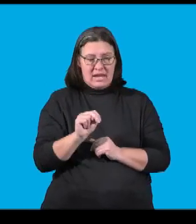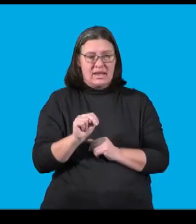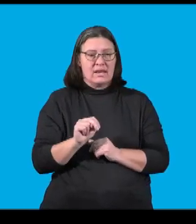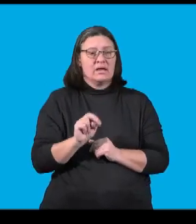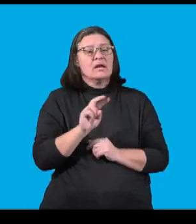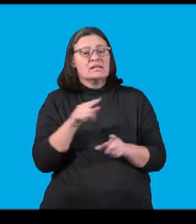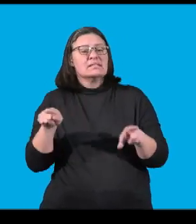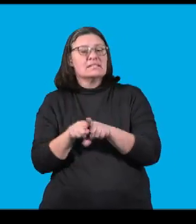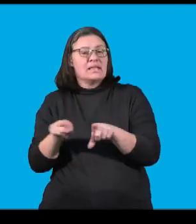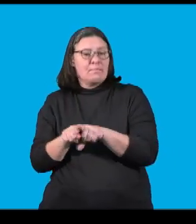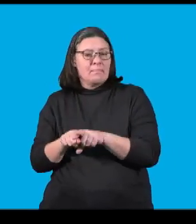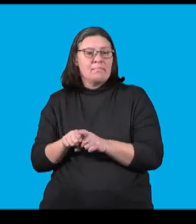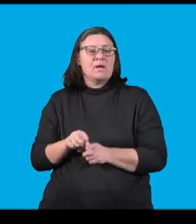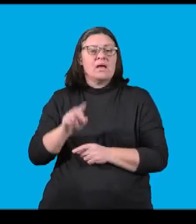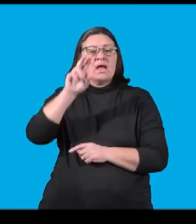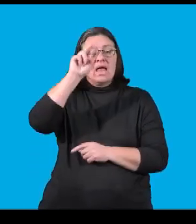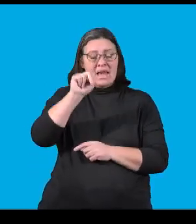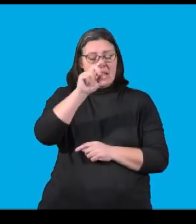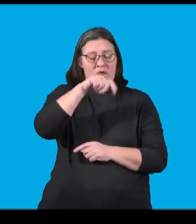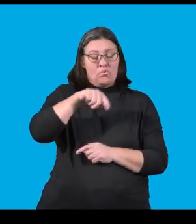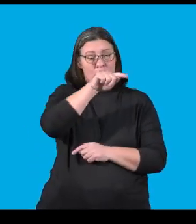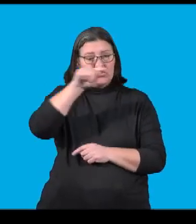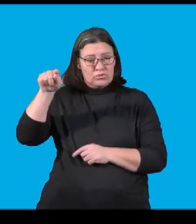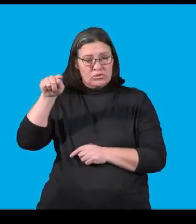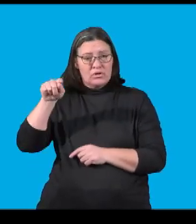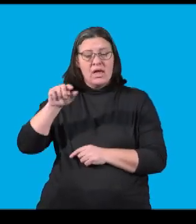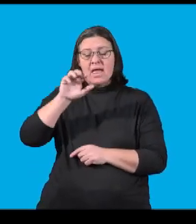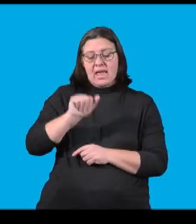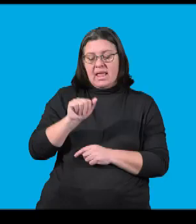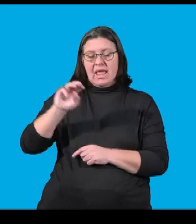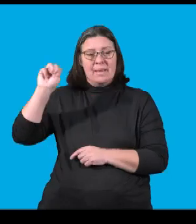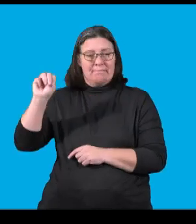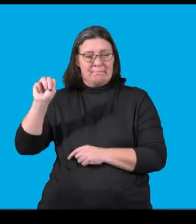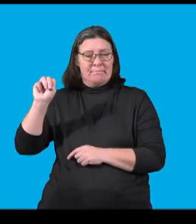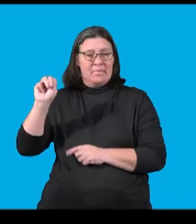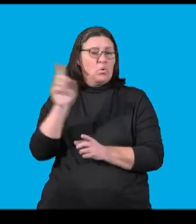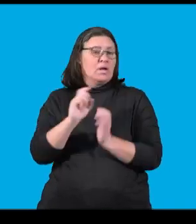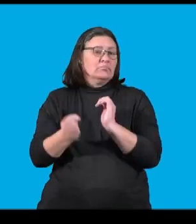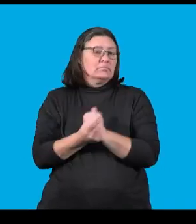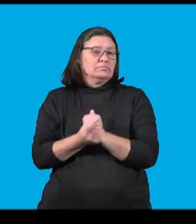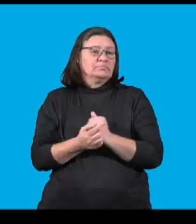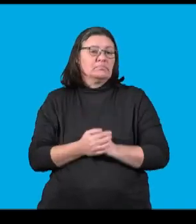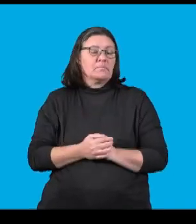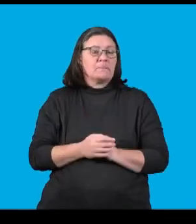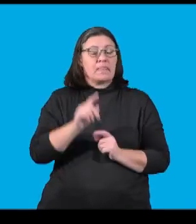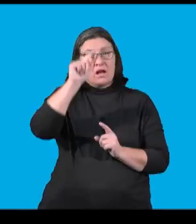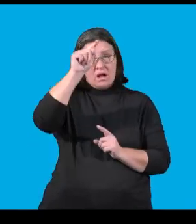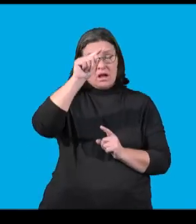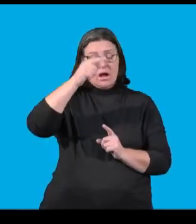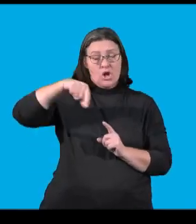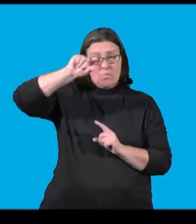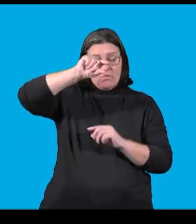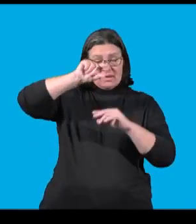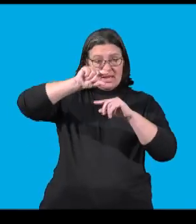m over n, this is the same as the nth root of a to the m. So what's happening?